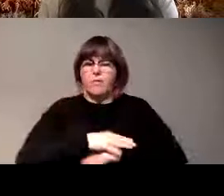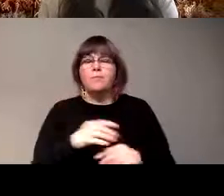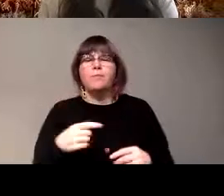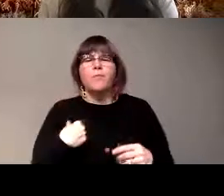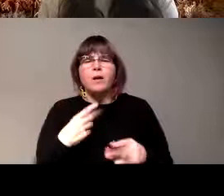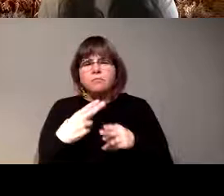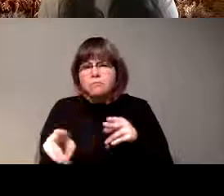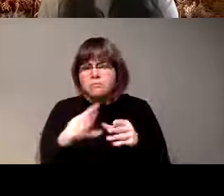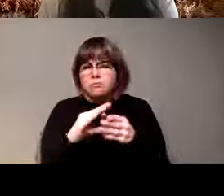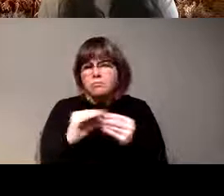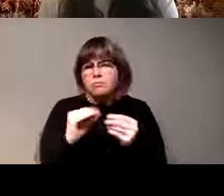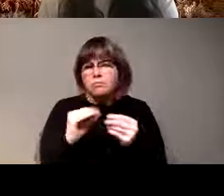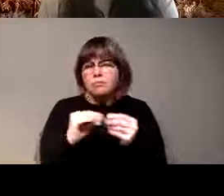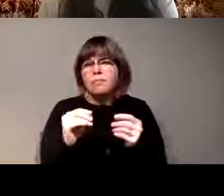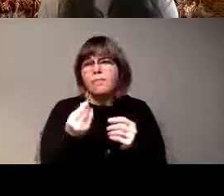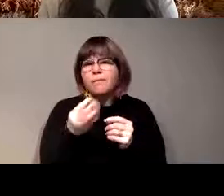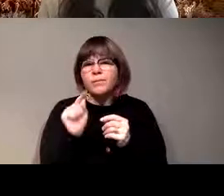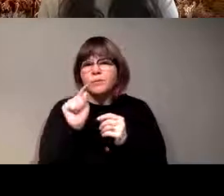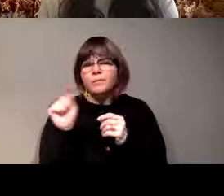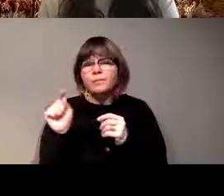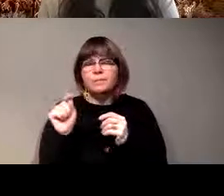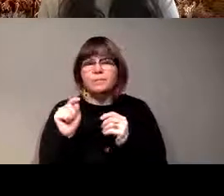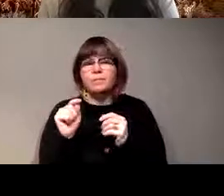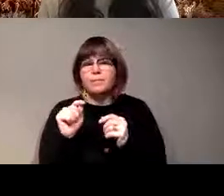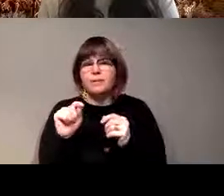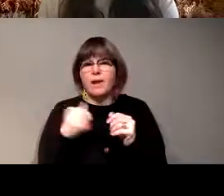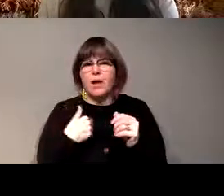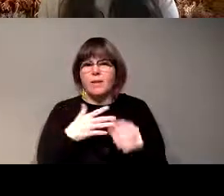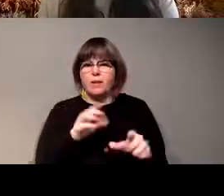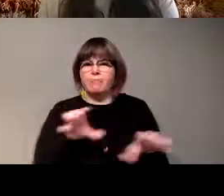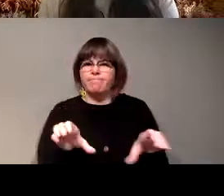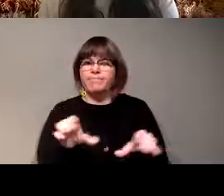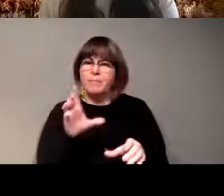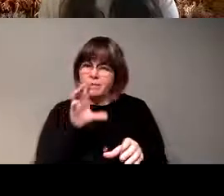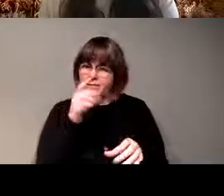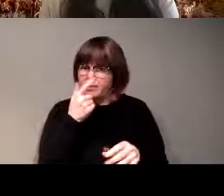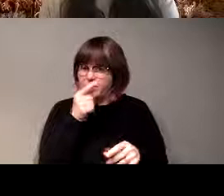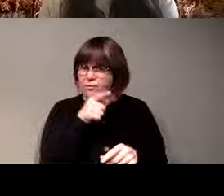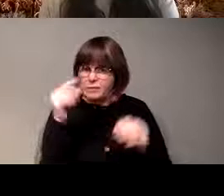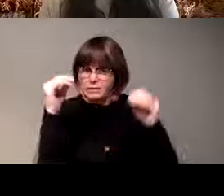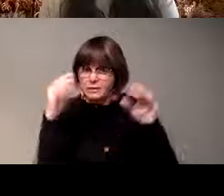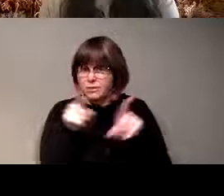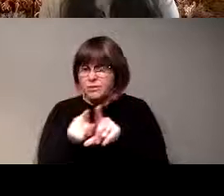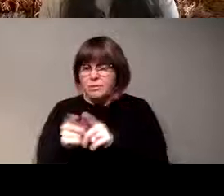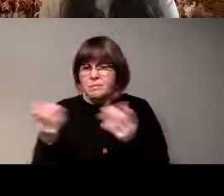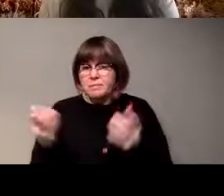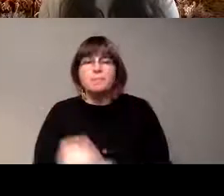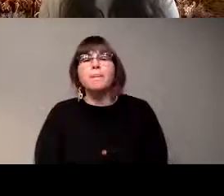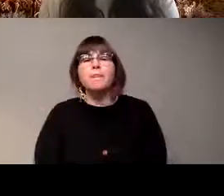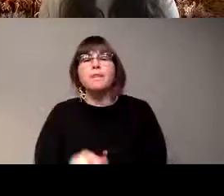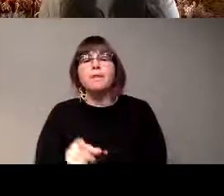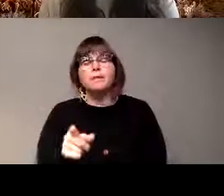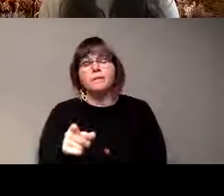briefly mention how a few of these efforts might be of interest to teachers as well. So this is